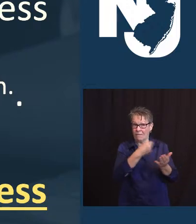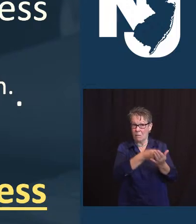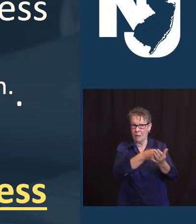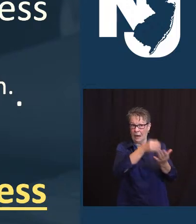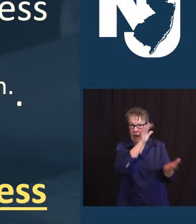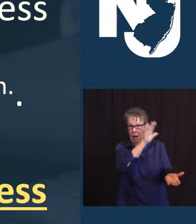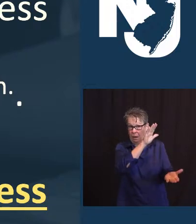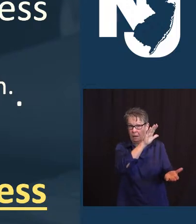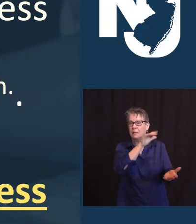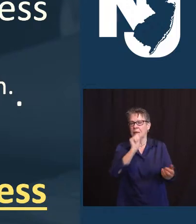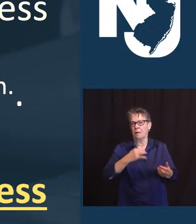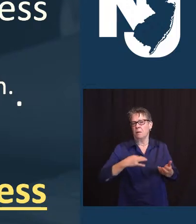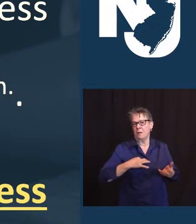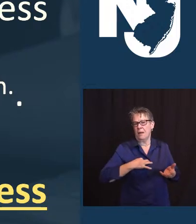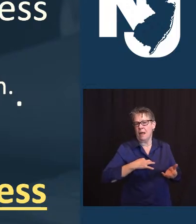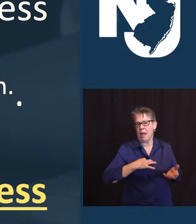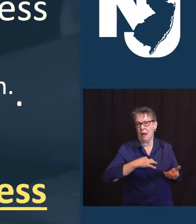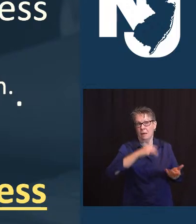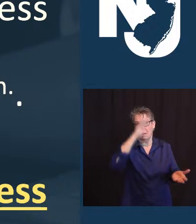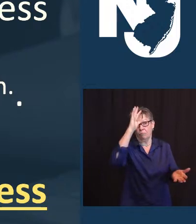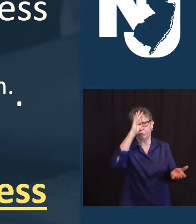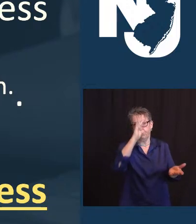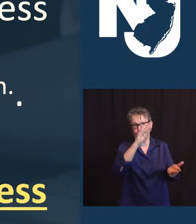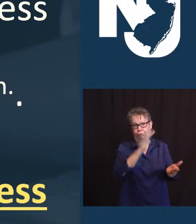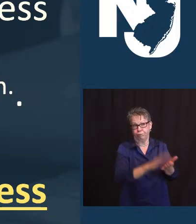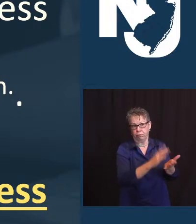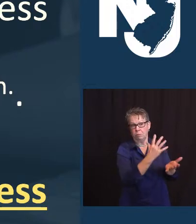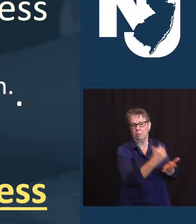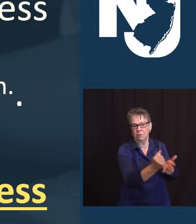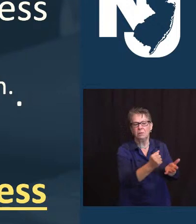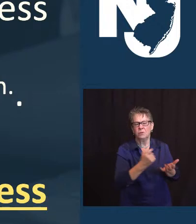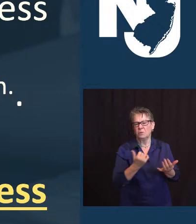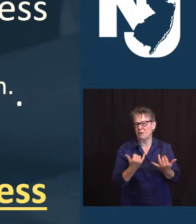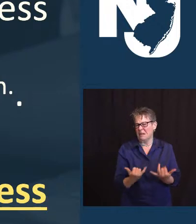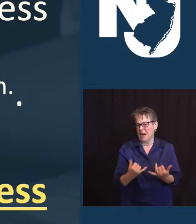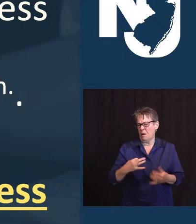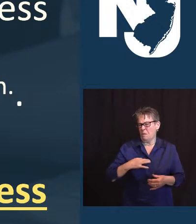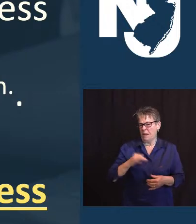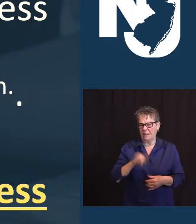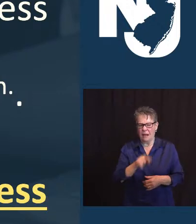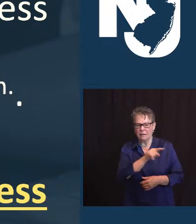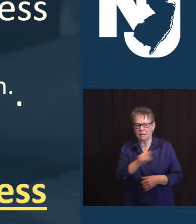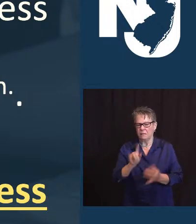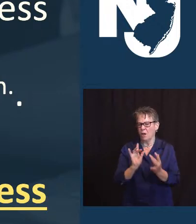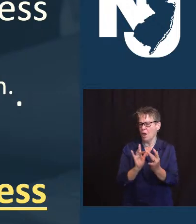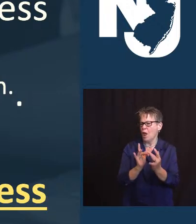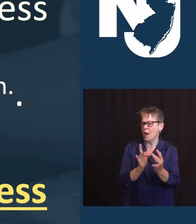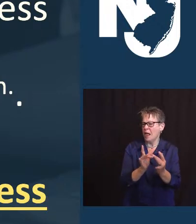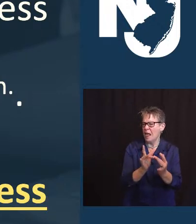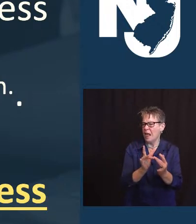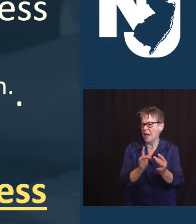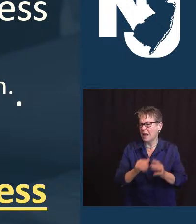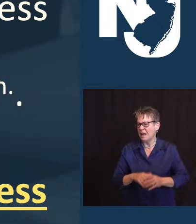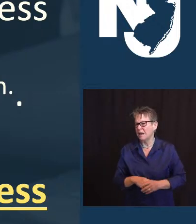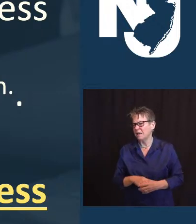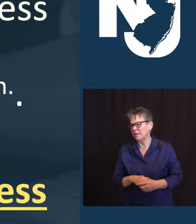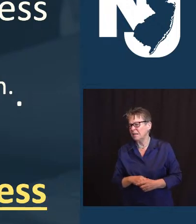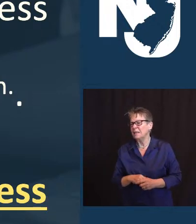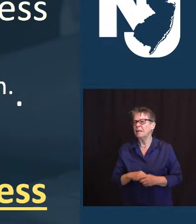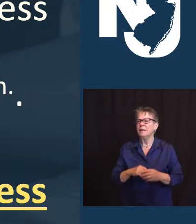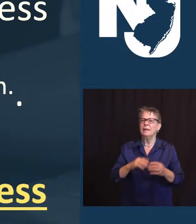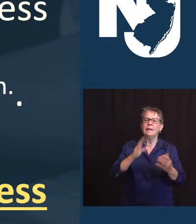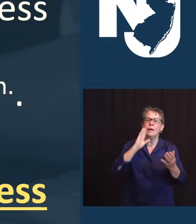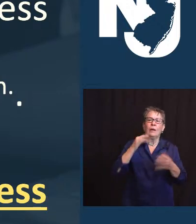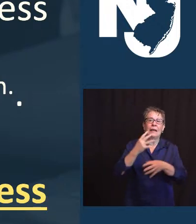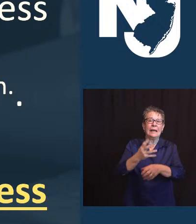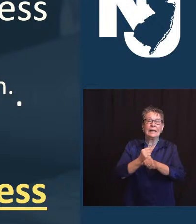to 70% on personal protective equipment for employees and customers. Over